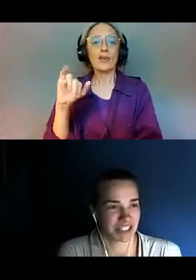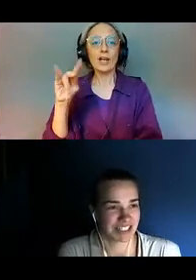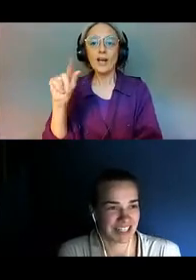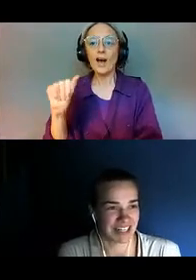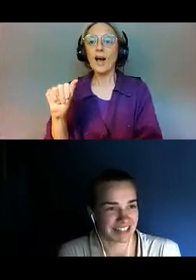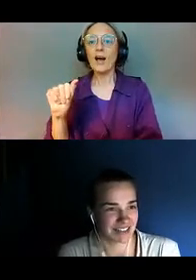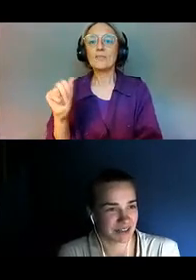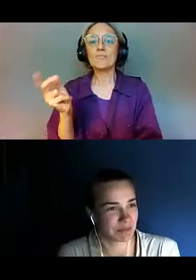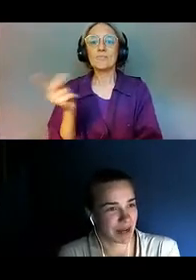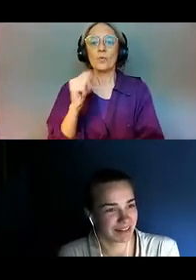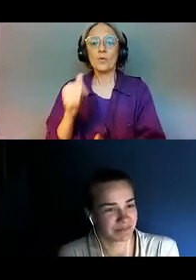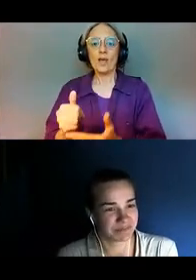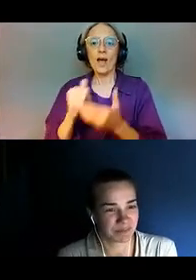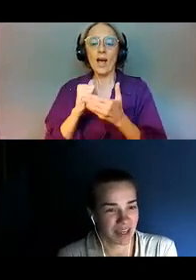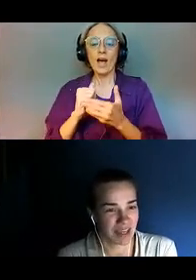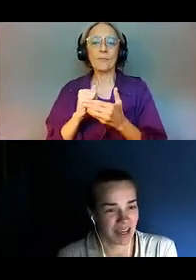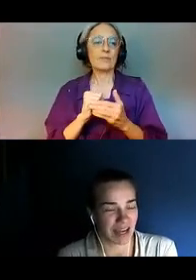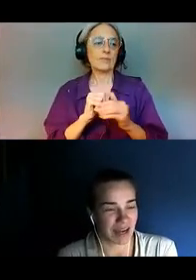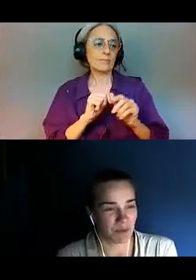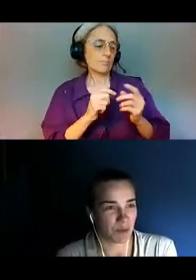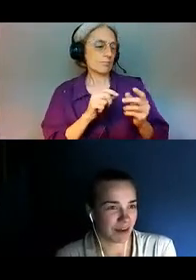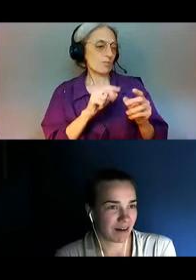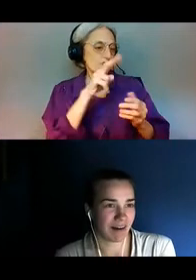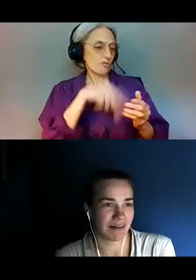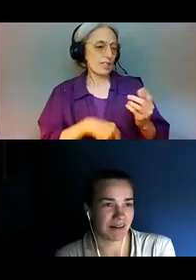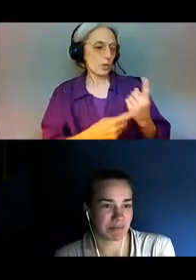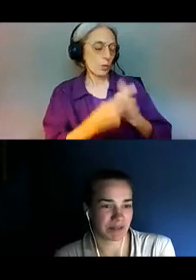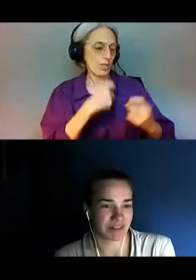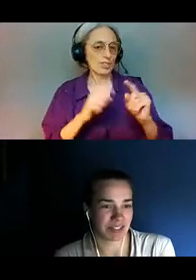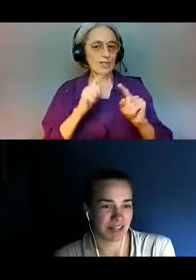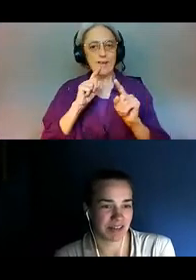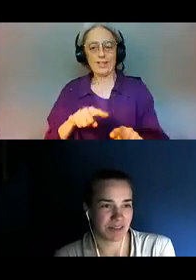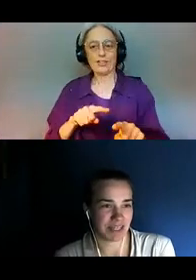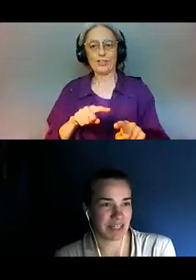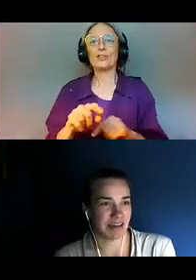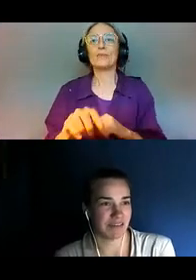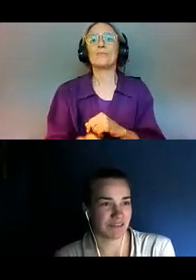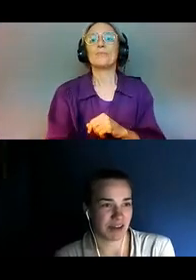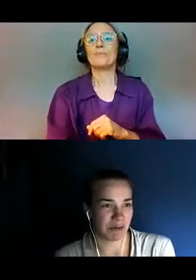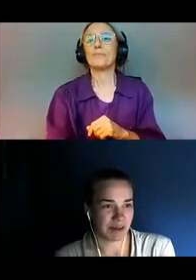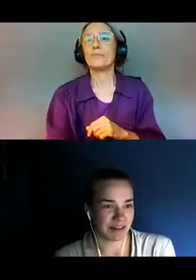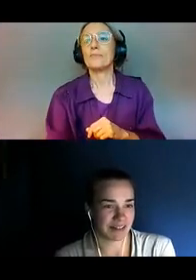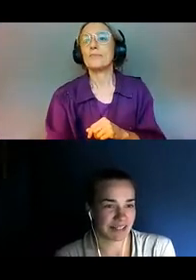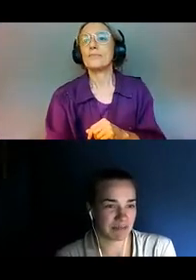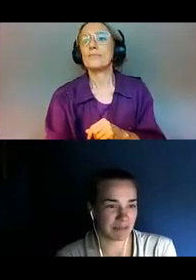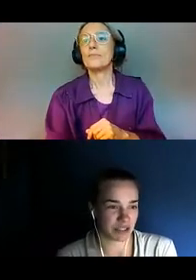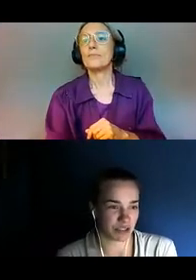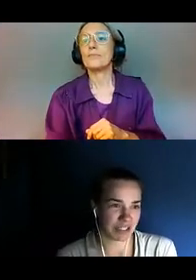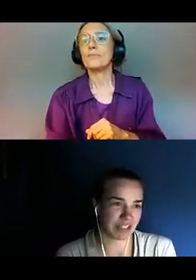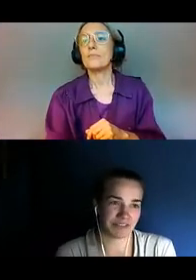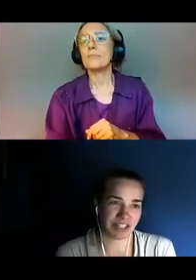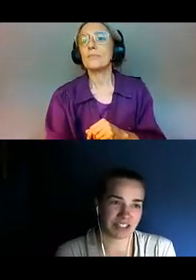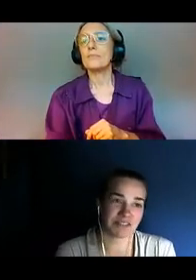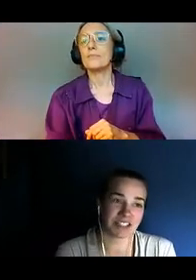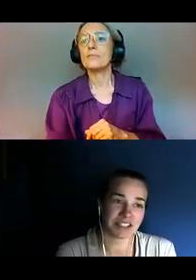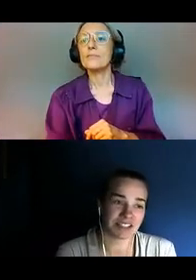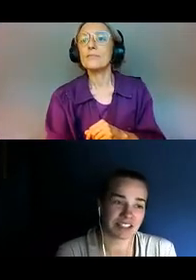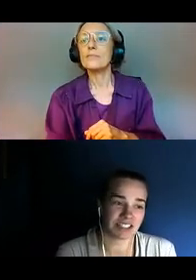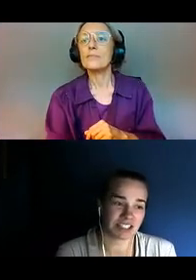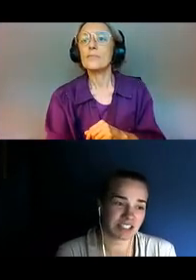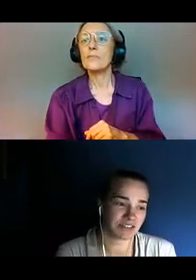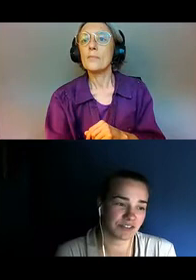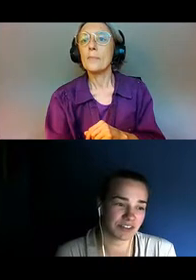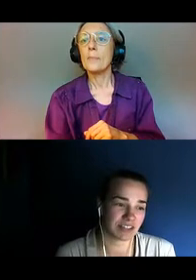the question and answer pod. We are all members of the VAWA Measuring